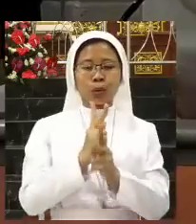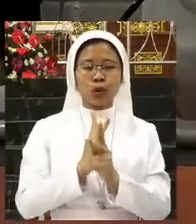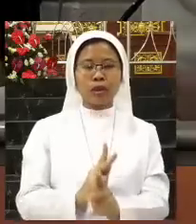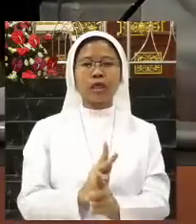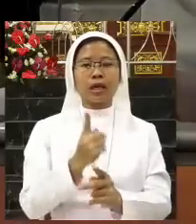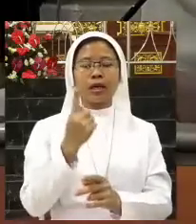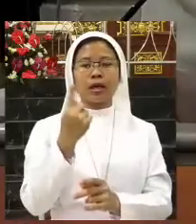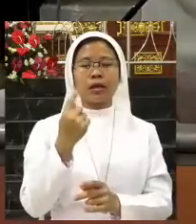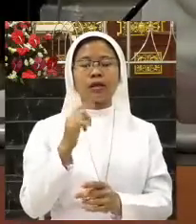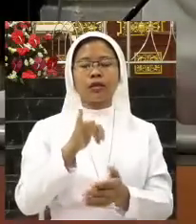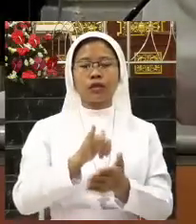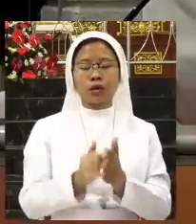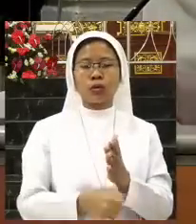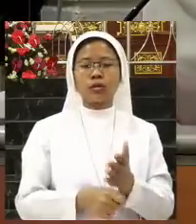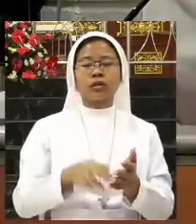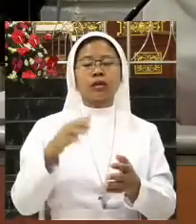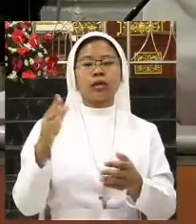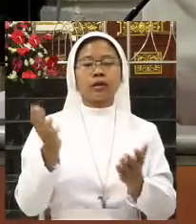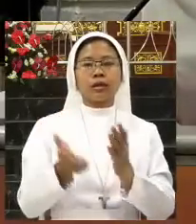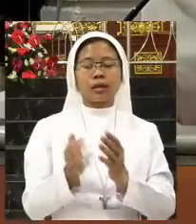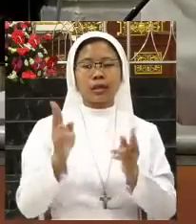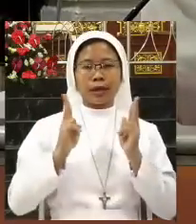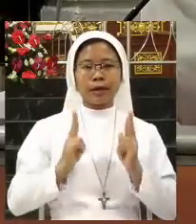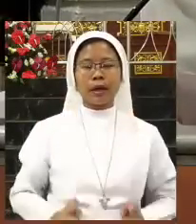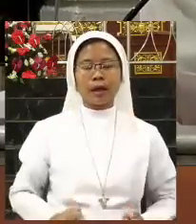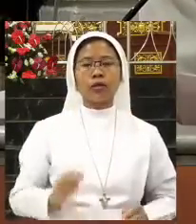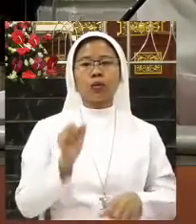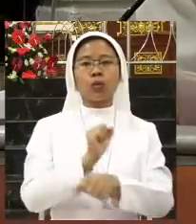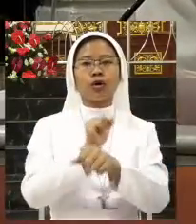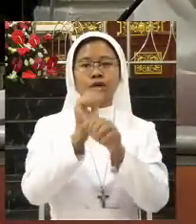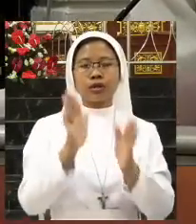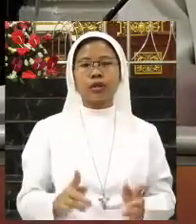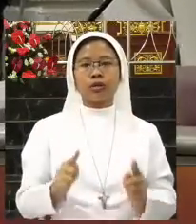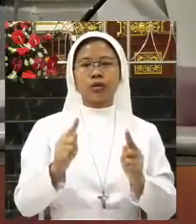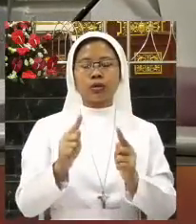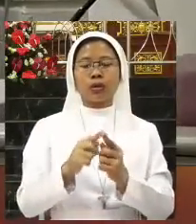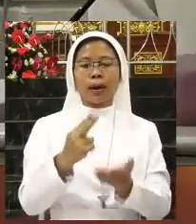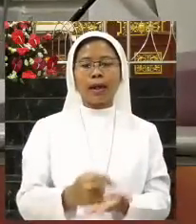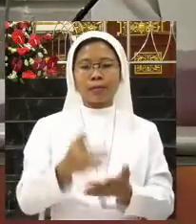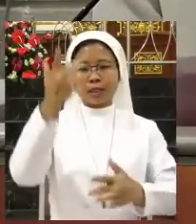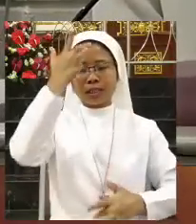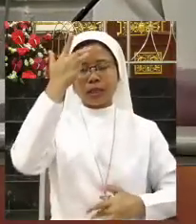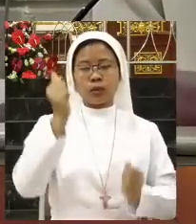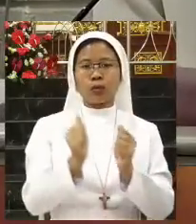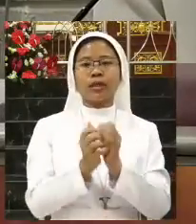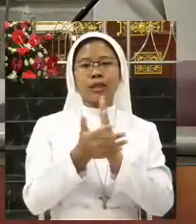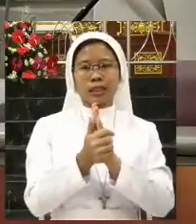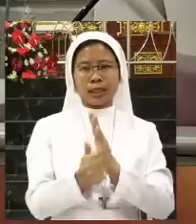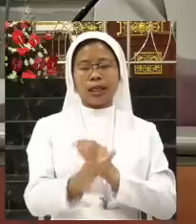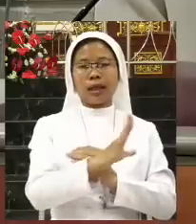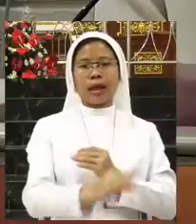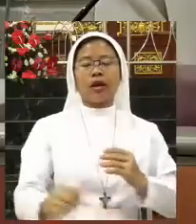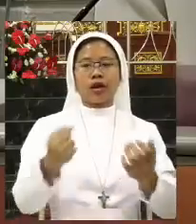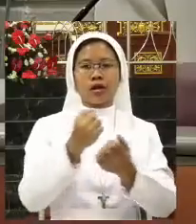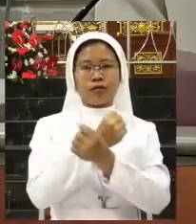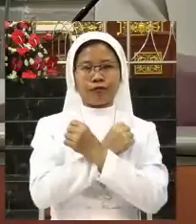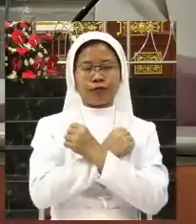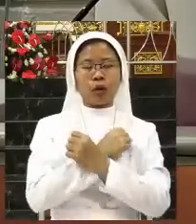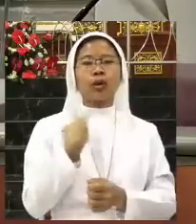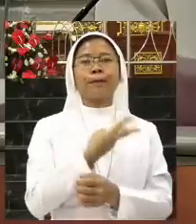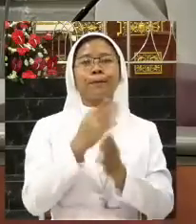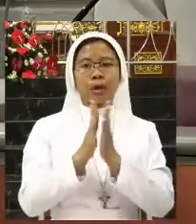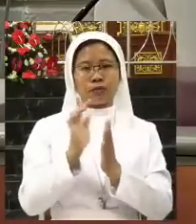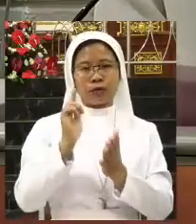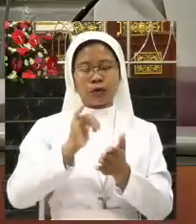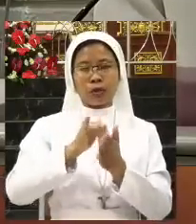the medical experts that they may minister to the sick with competence and compassion. We pray